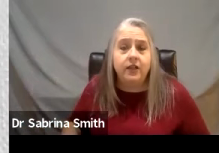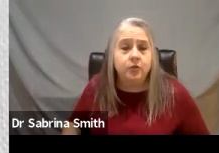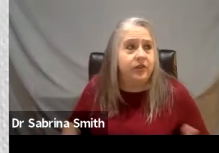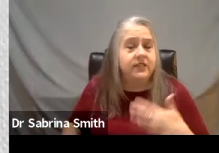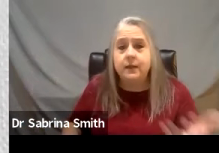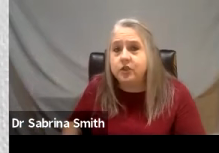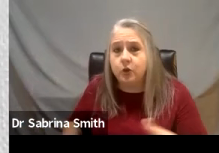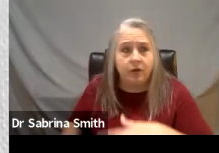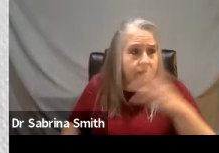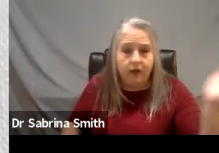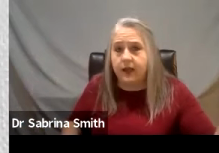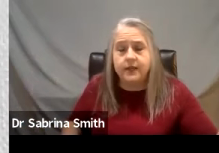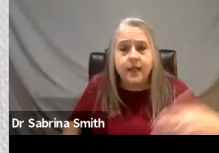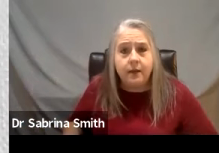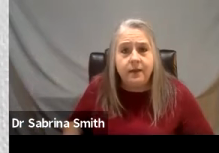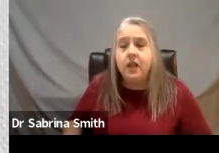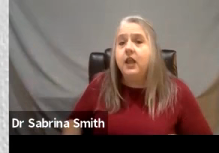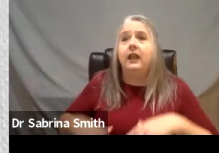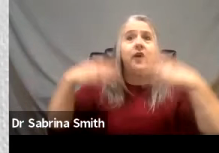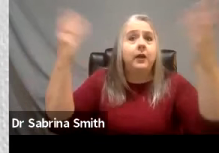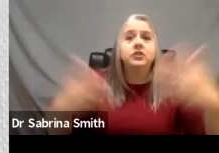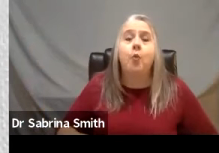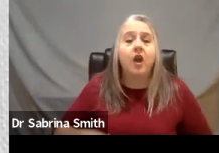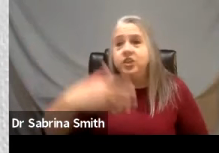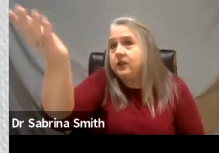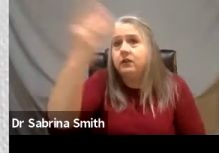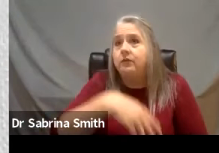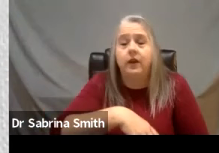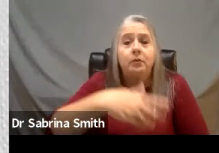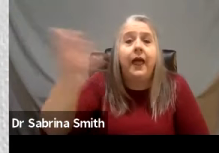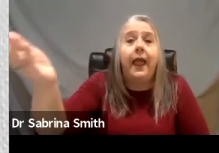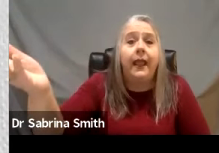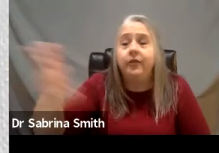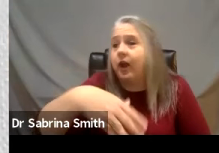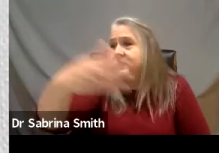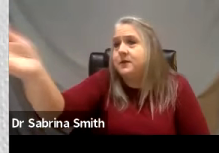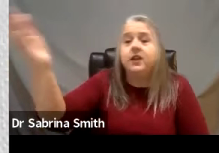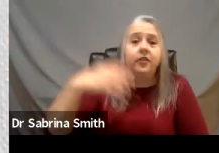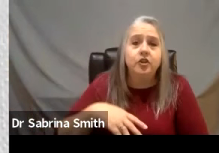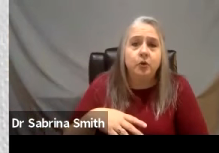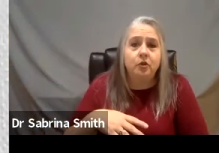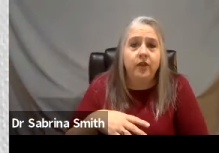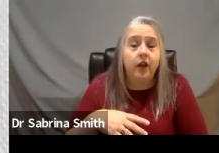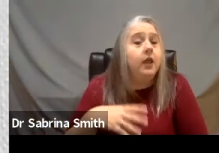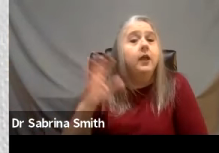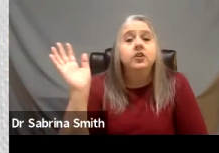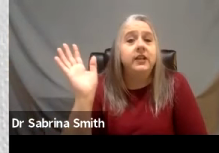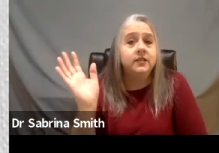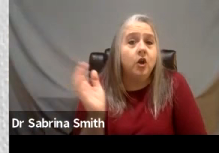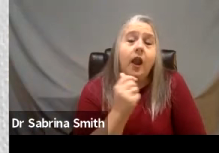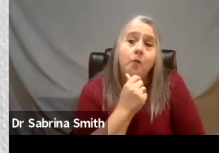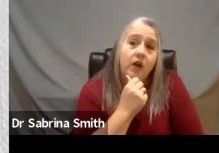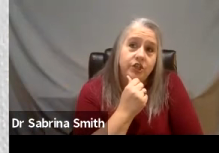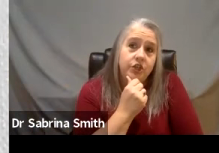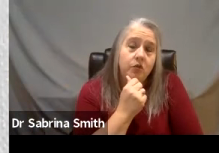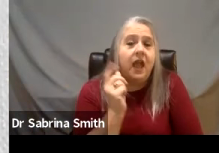hanging out with a team interpreter at an assignment, if I'm just watching a play and there happens to be another interpreter there, chances